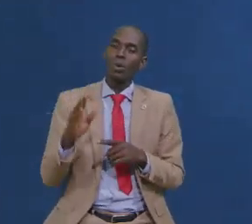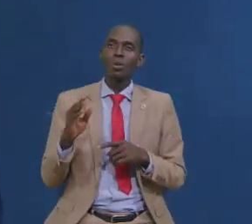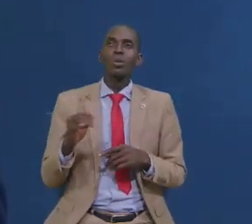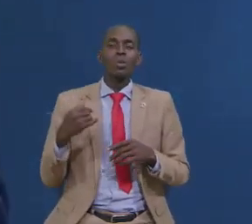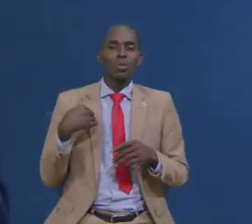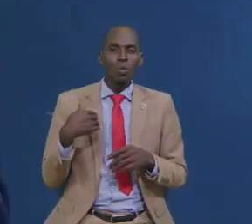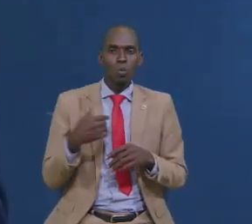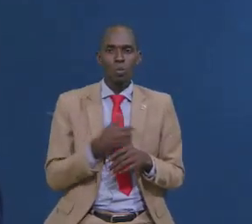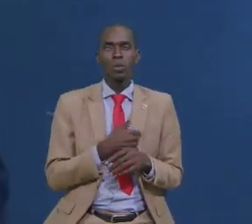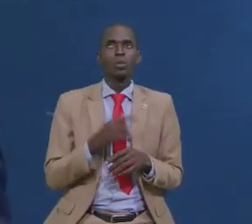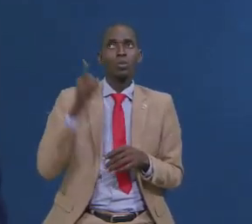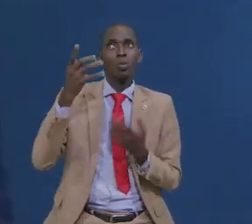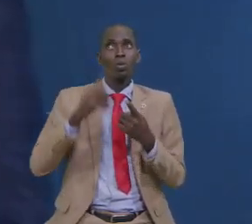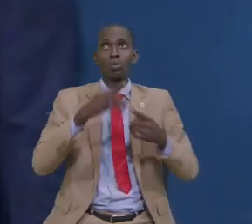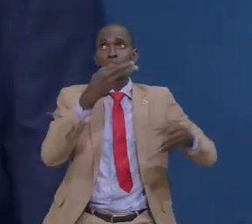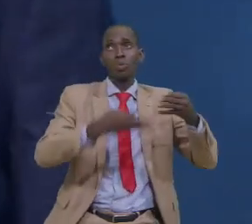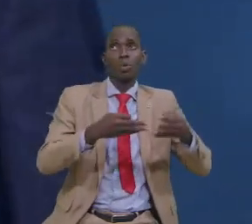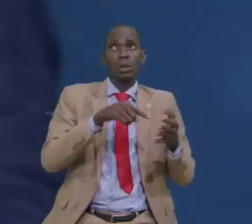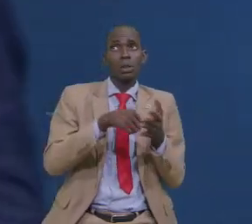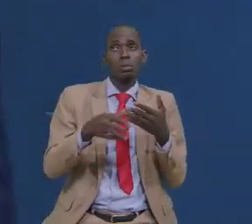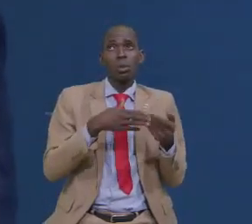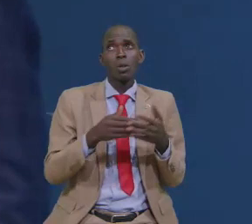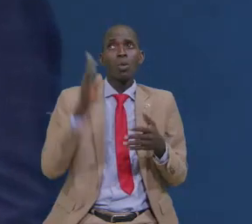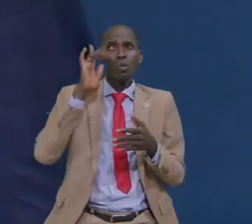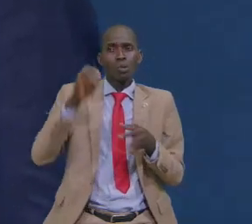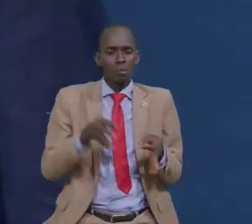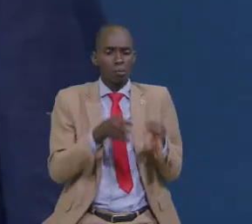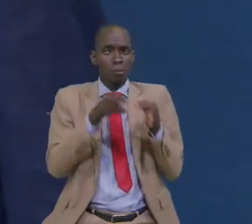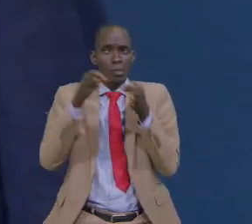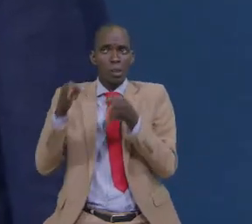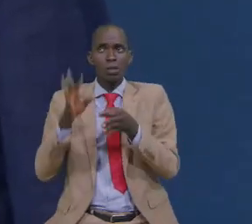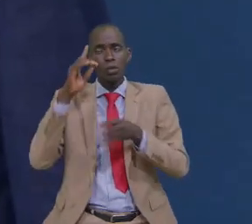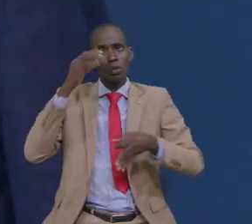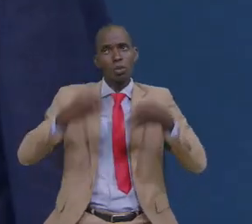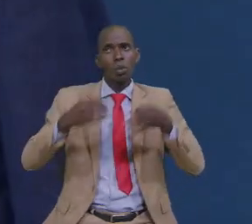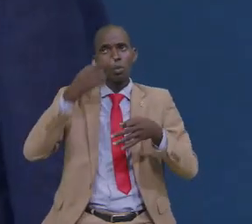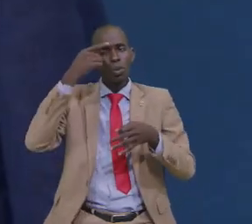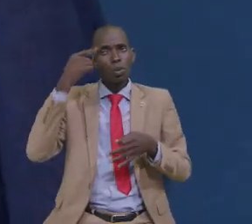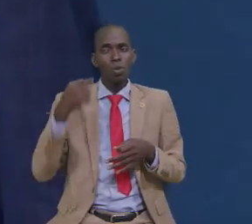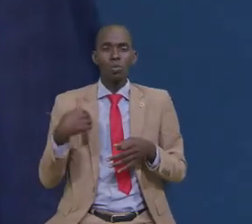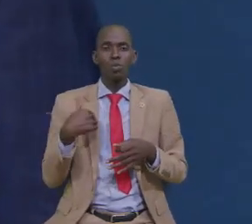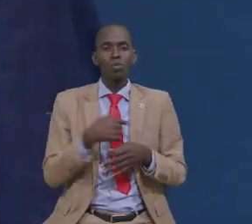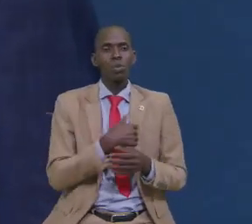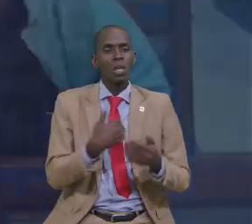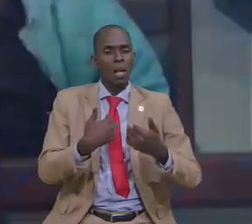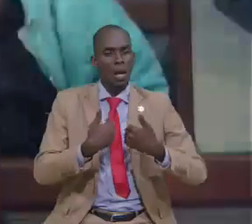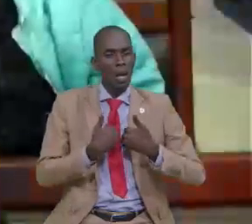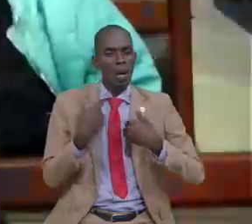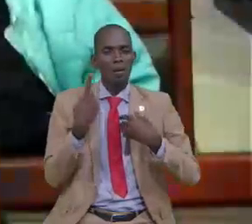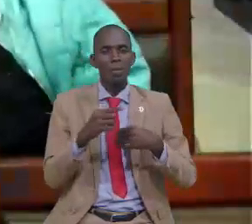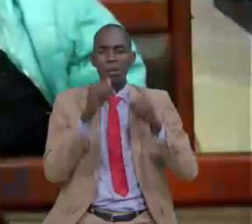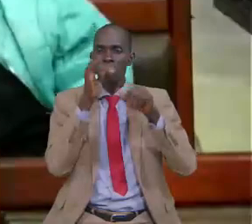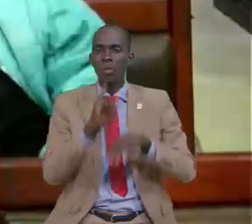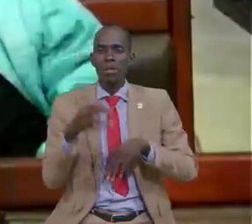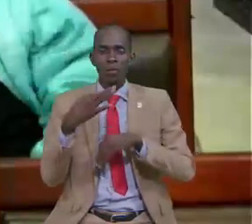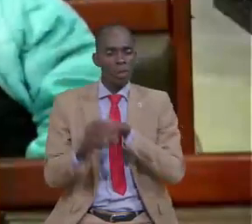when you delete that because you have The Blessing of Abraham and I said I